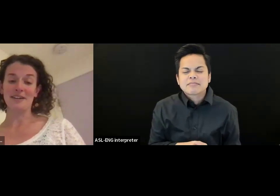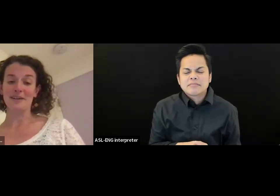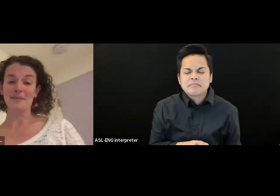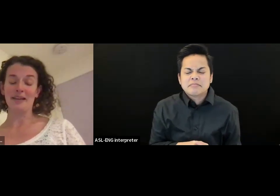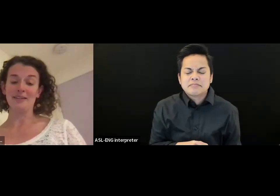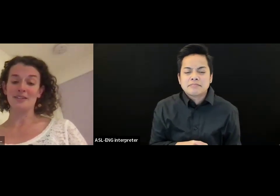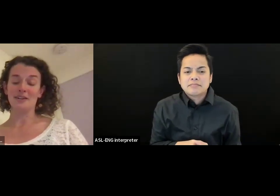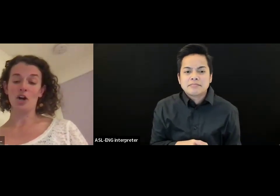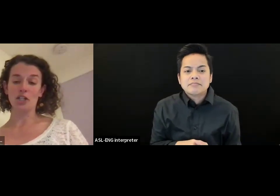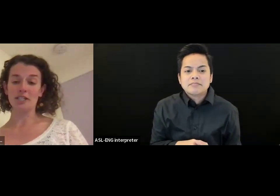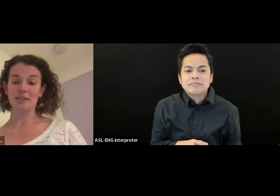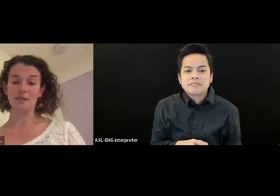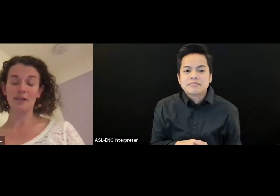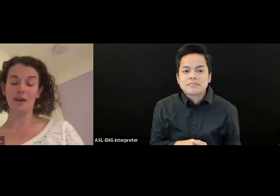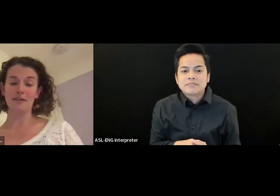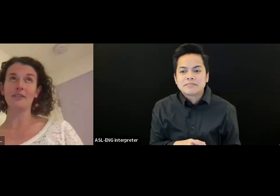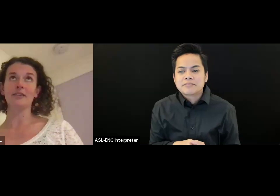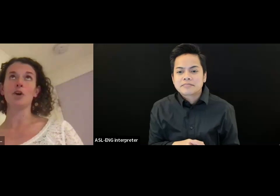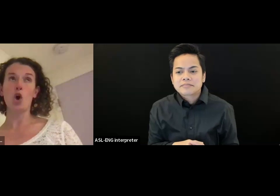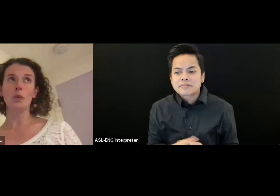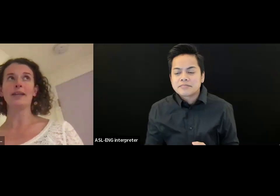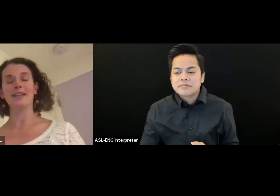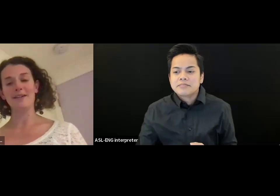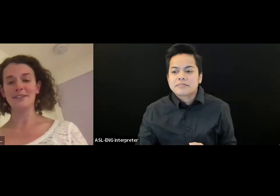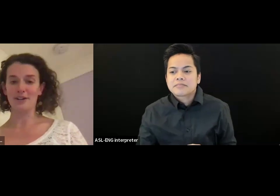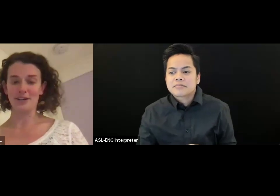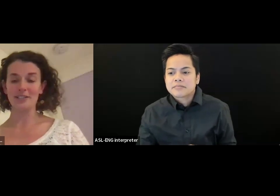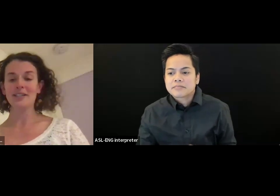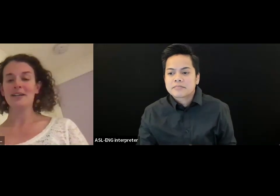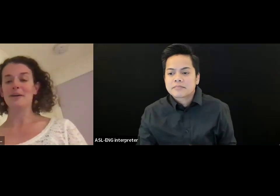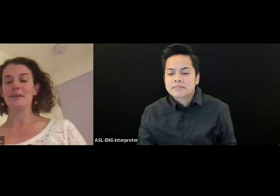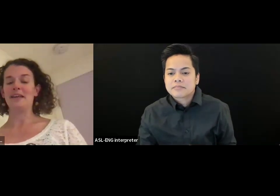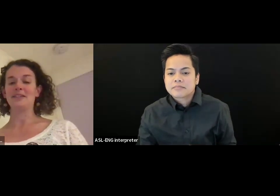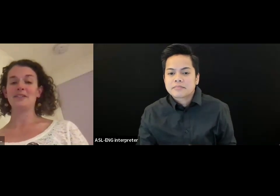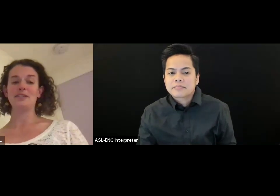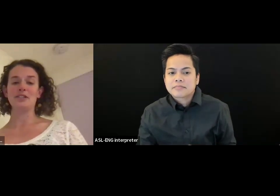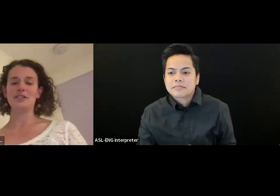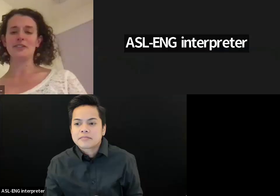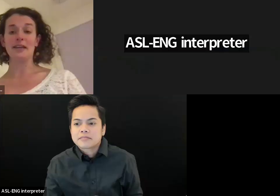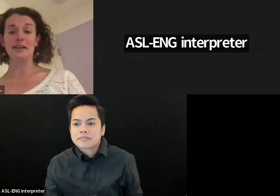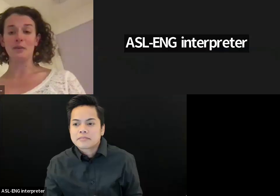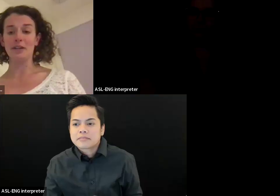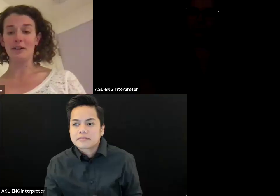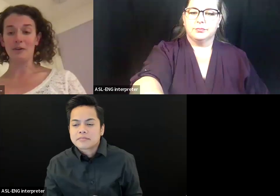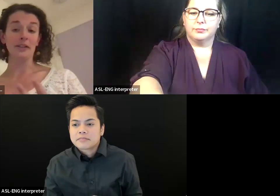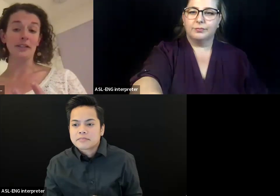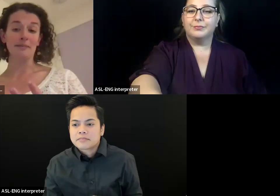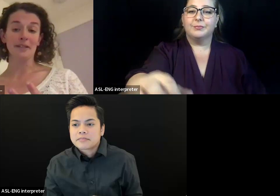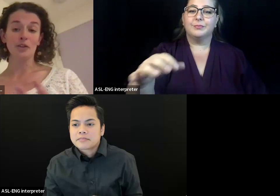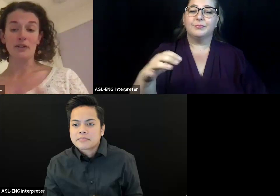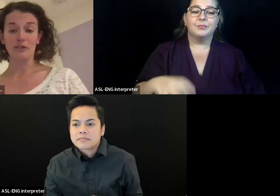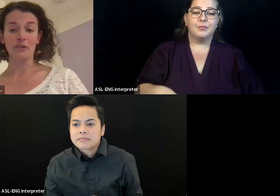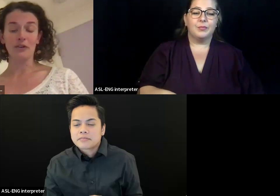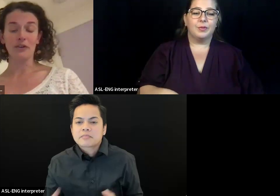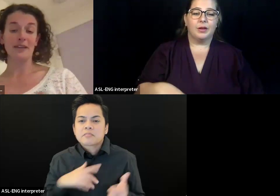love, um, and the heart and love at the O in love is a heart. Um, and that's just to say that we are really